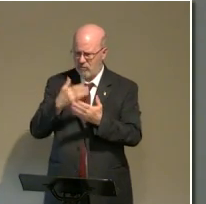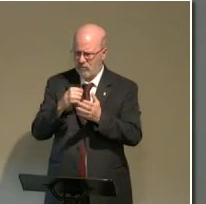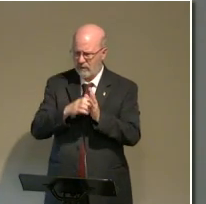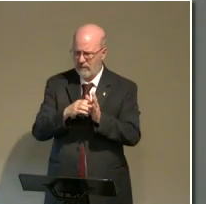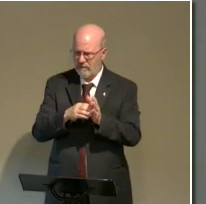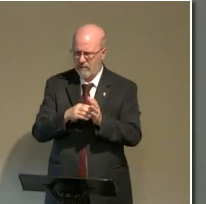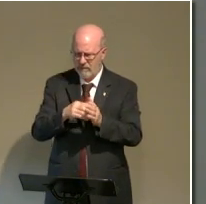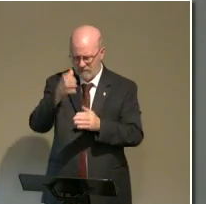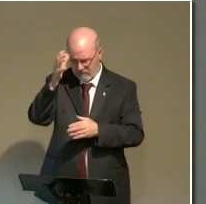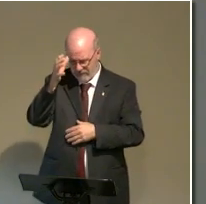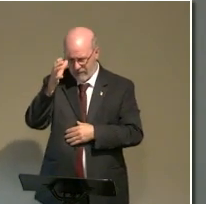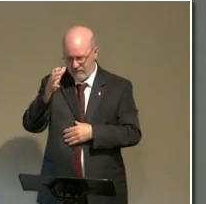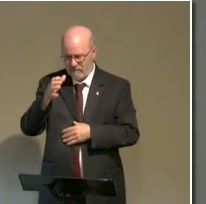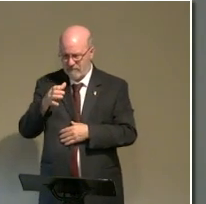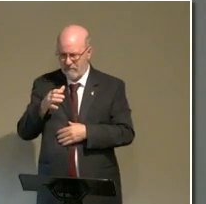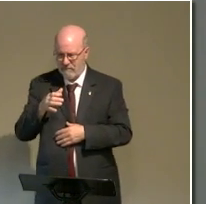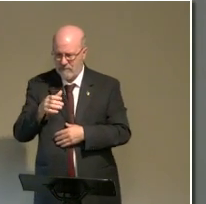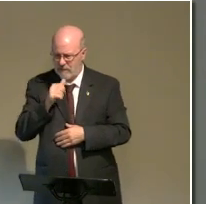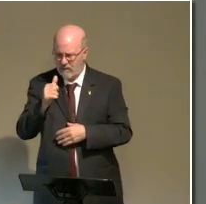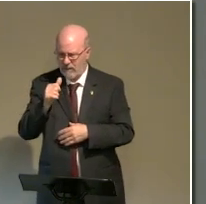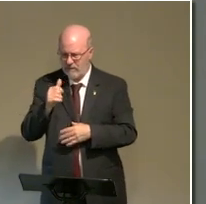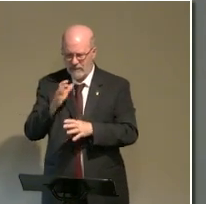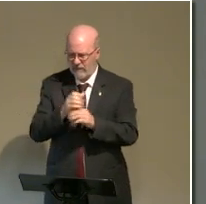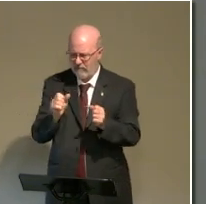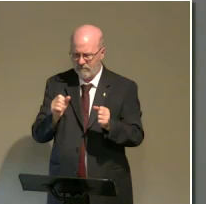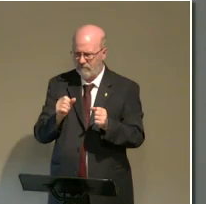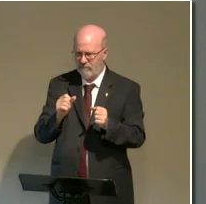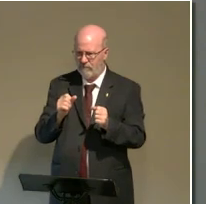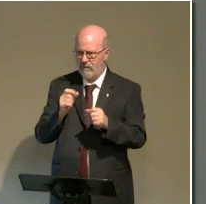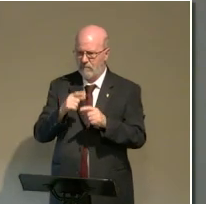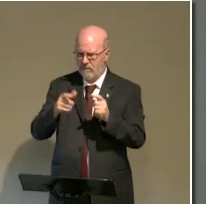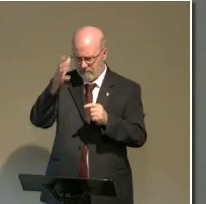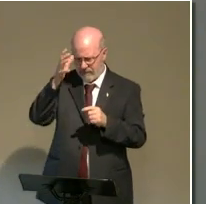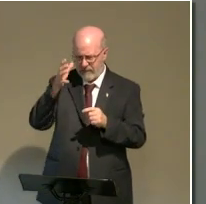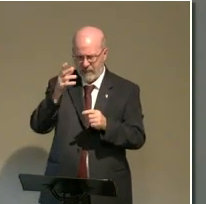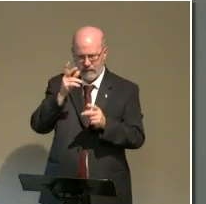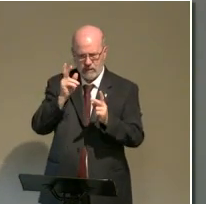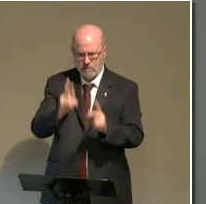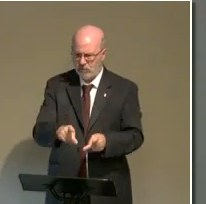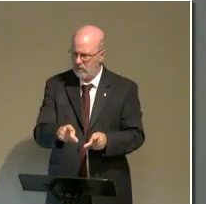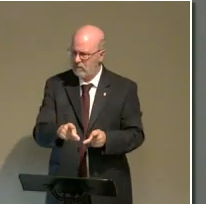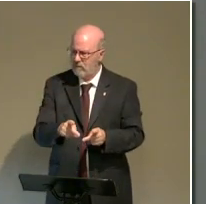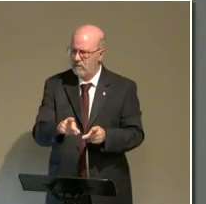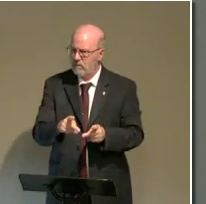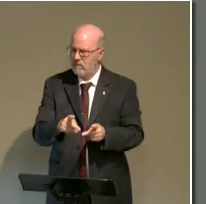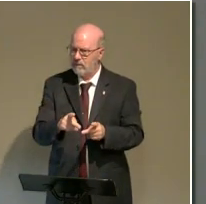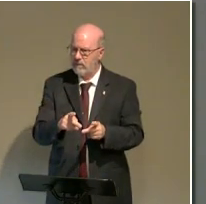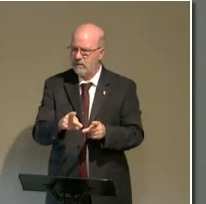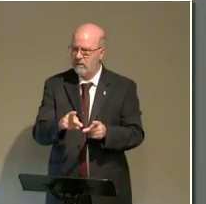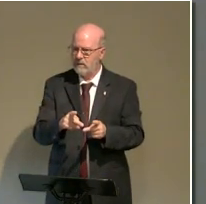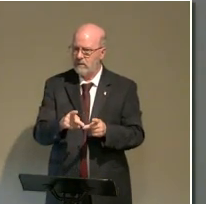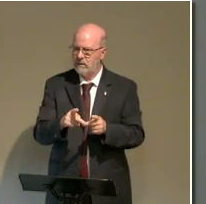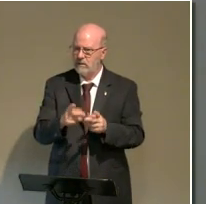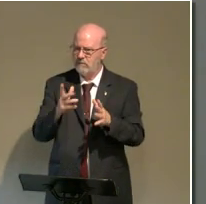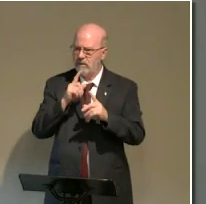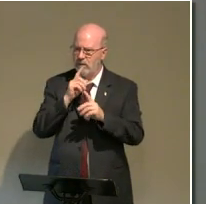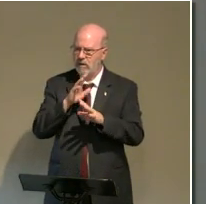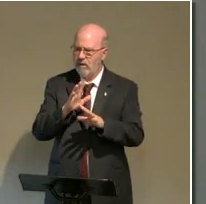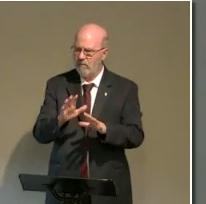dad's not a Christian, but my dad is a person that he's very